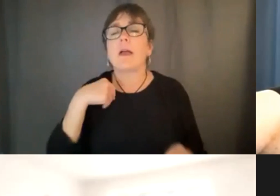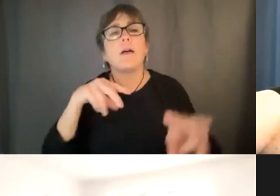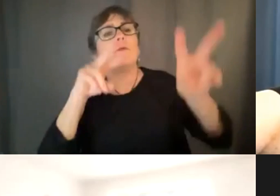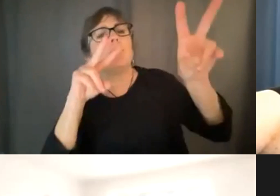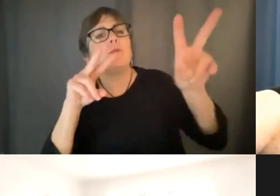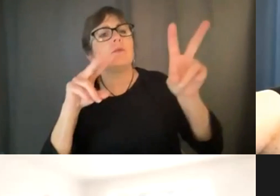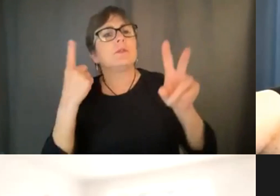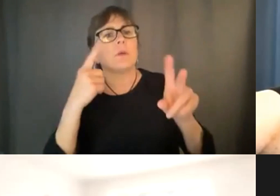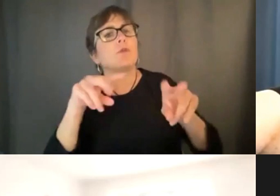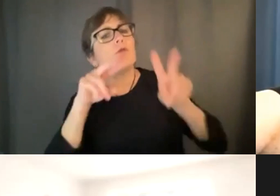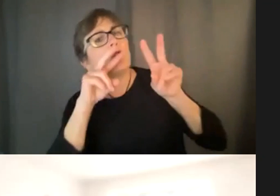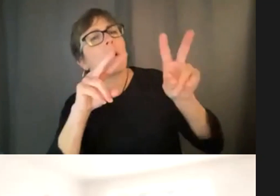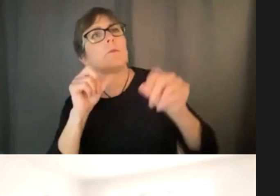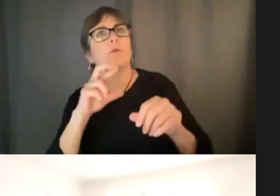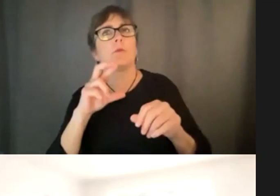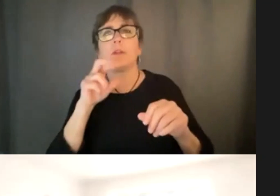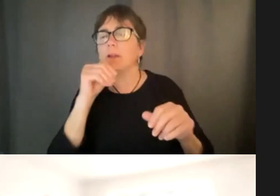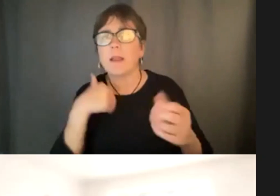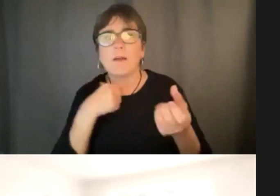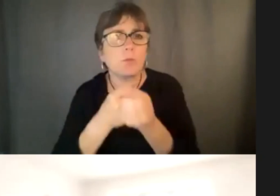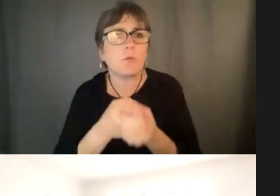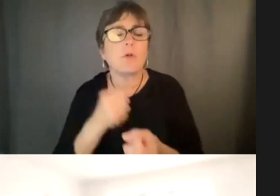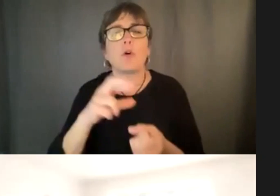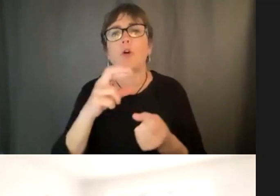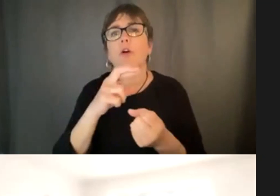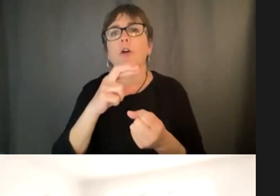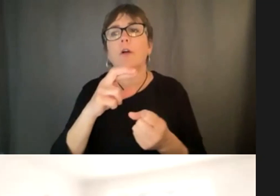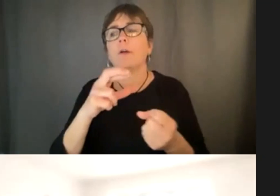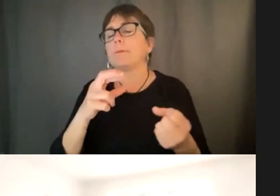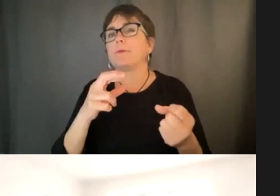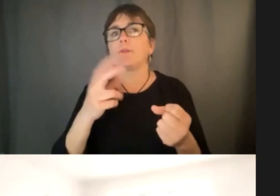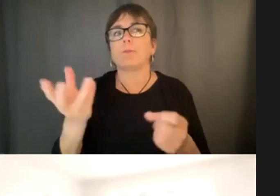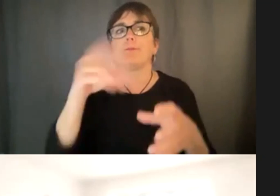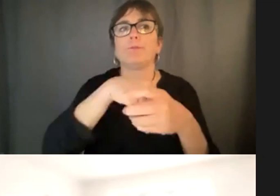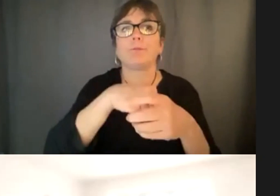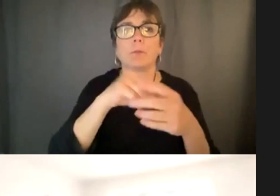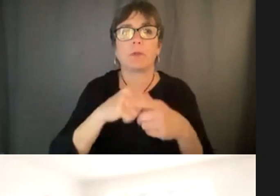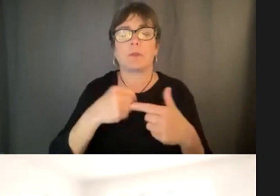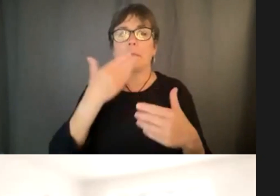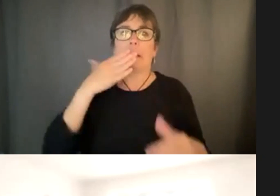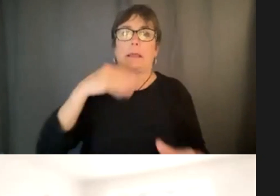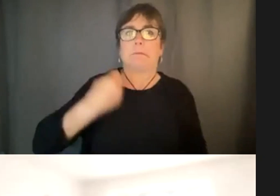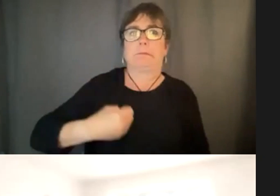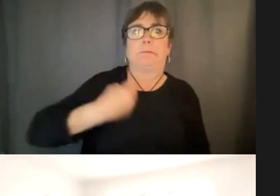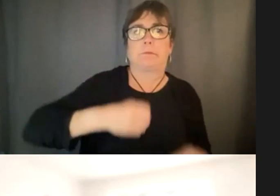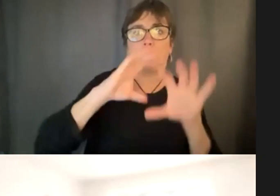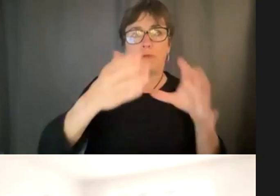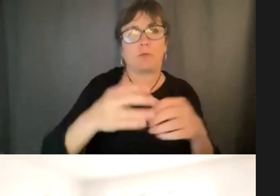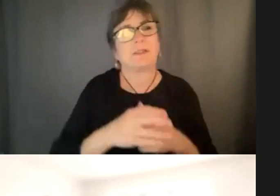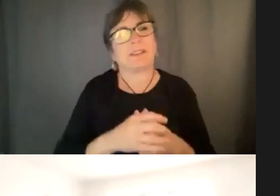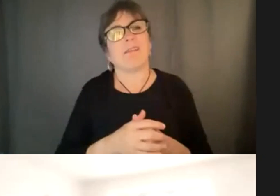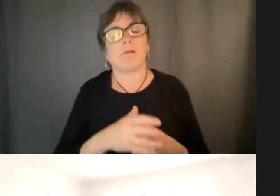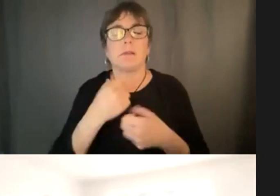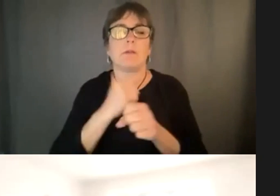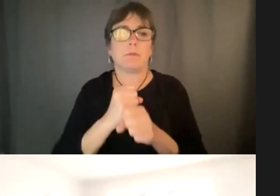or were in a bad group and made some rough decisions. And that is why